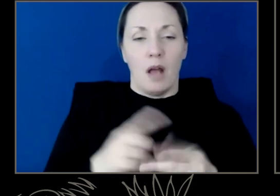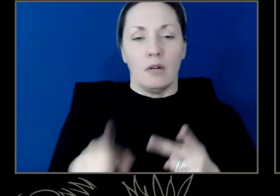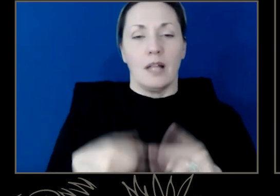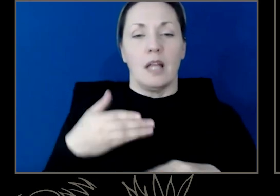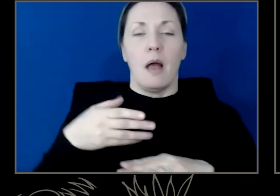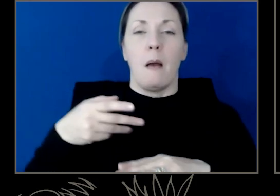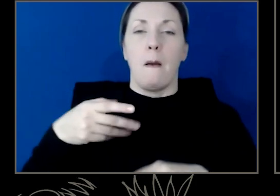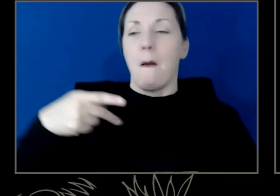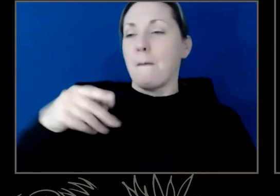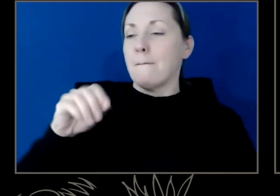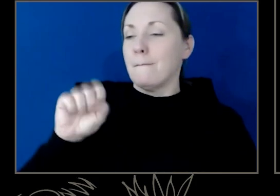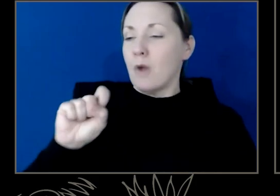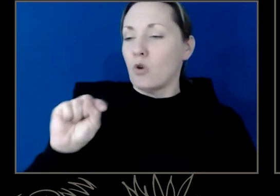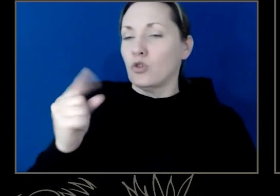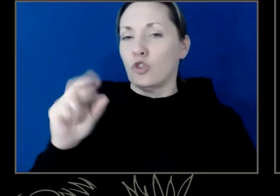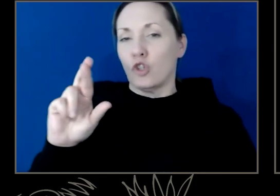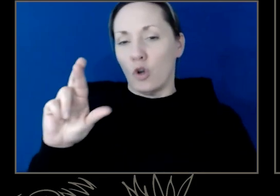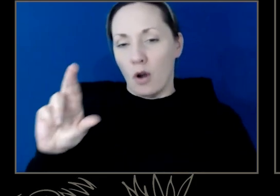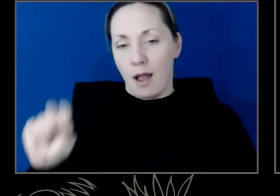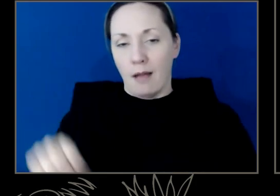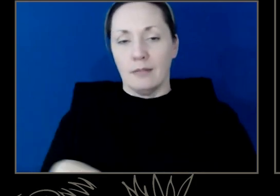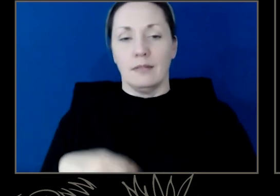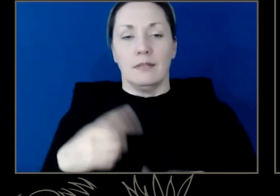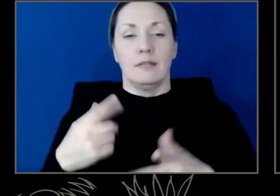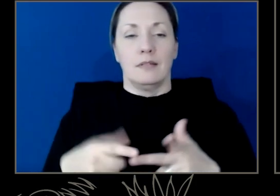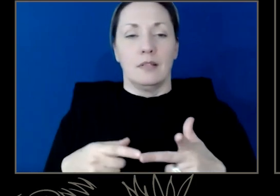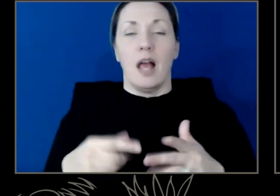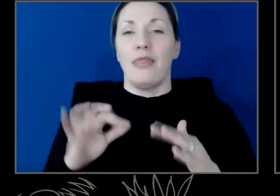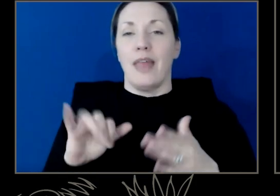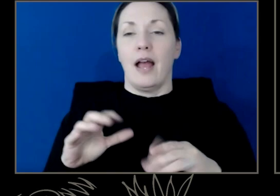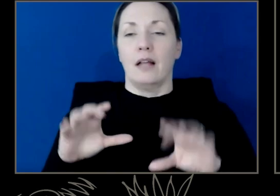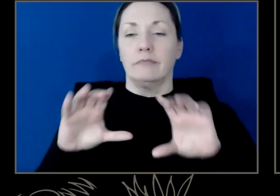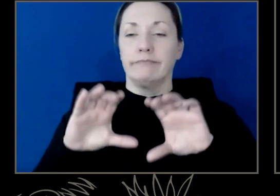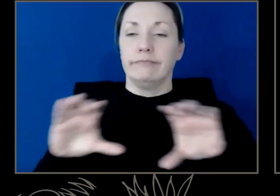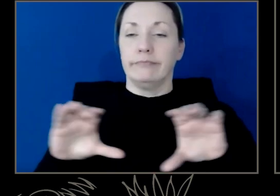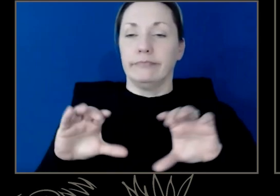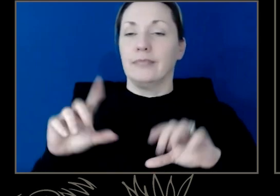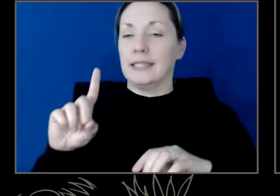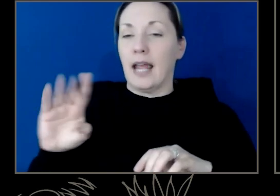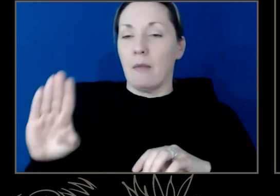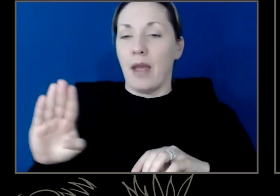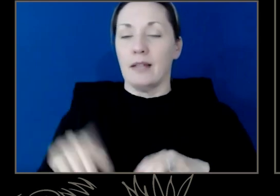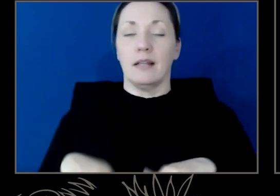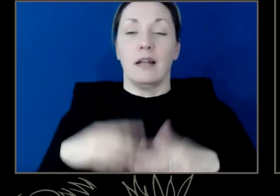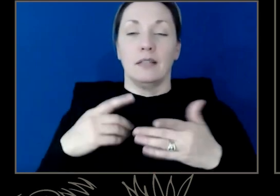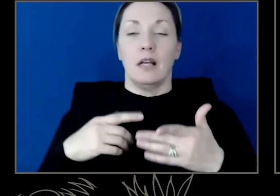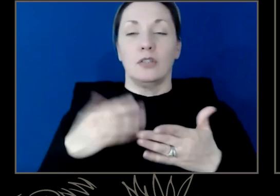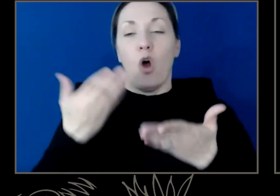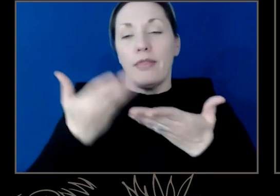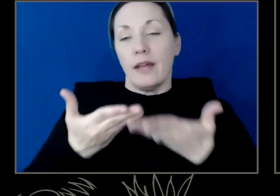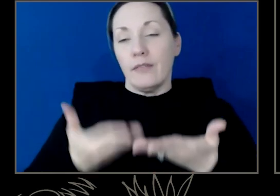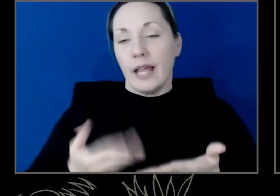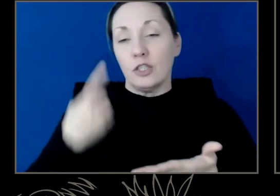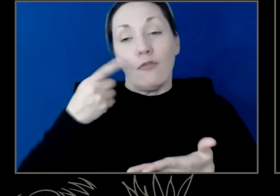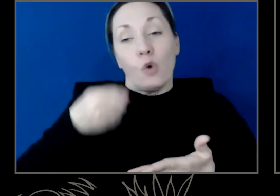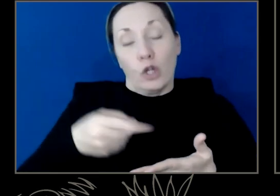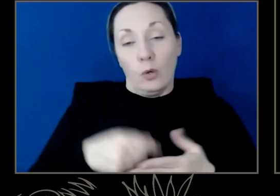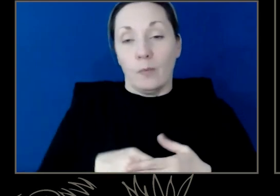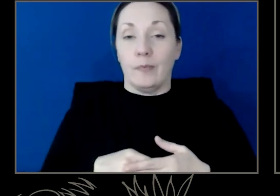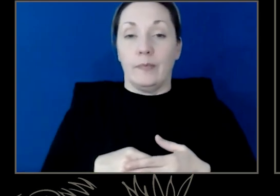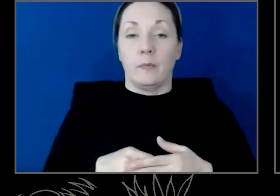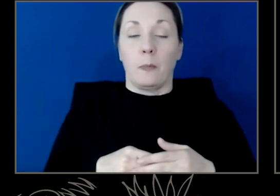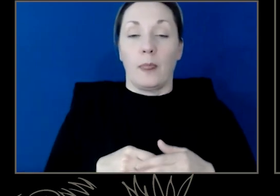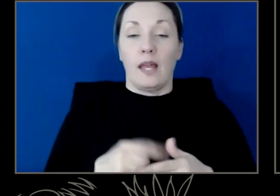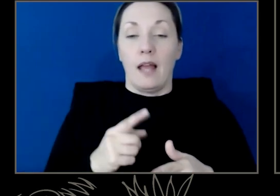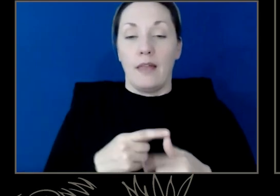or Hasura or PostgreFile, and that sits on top of your database, and it does like authentication for you. And then you're